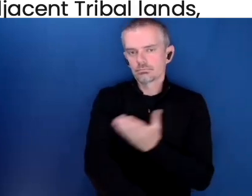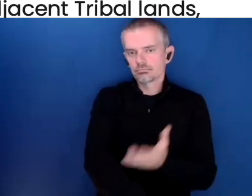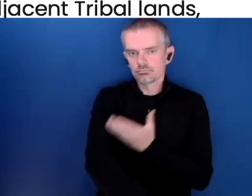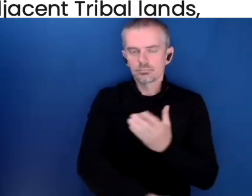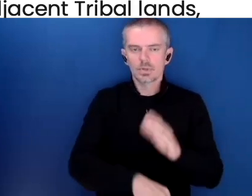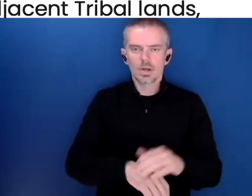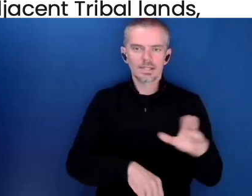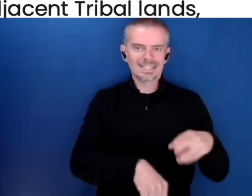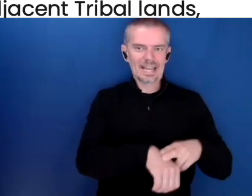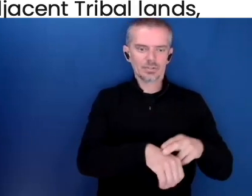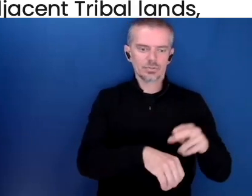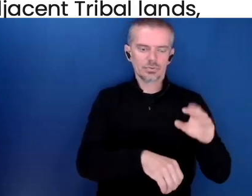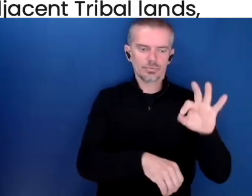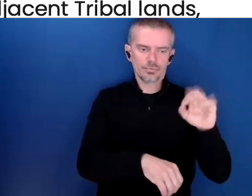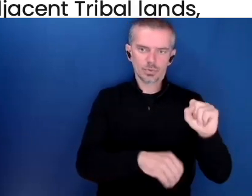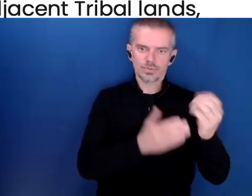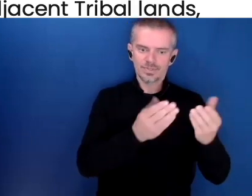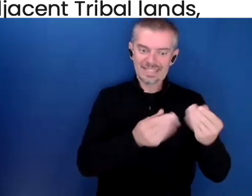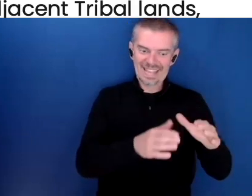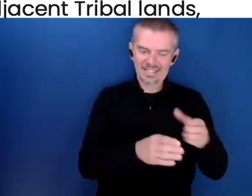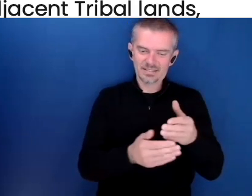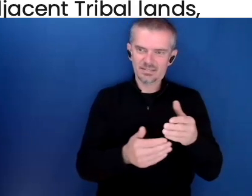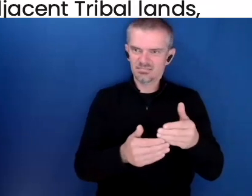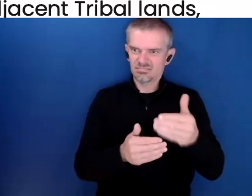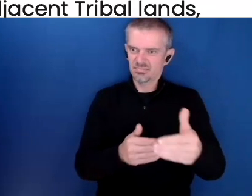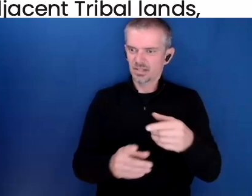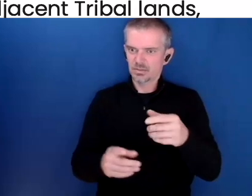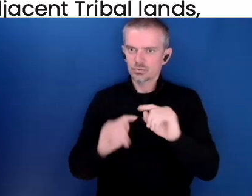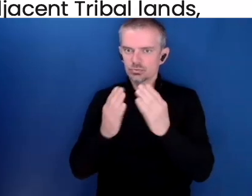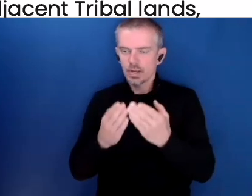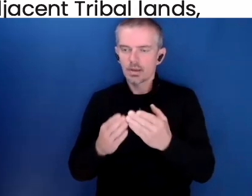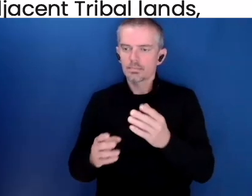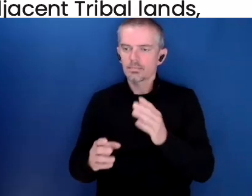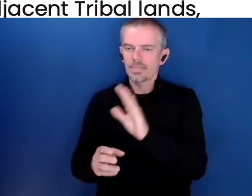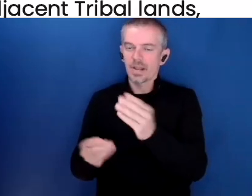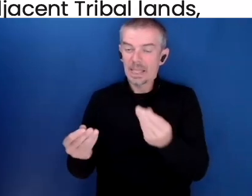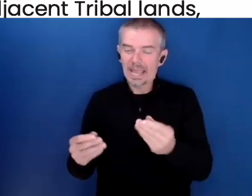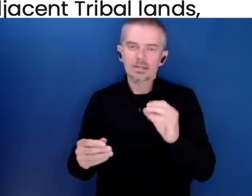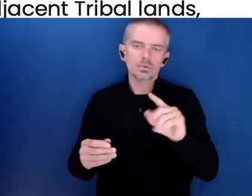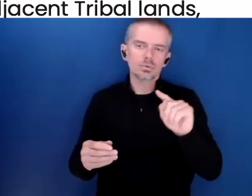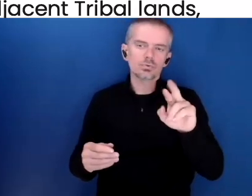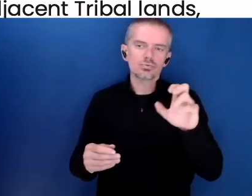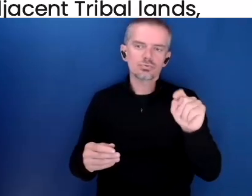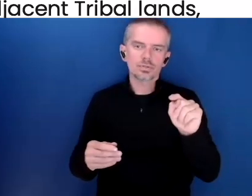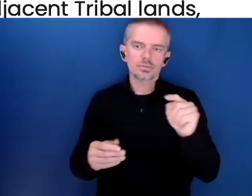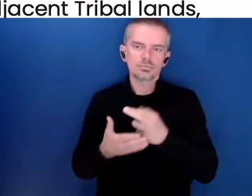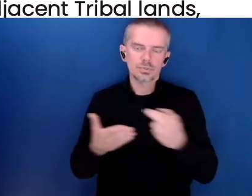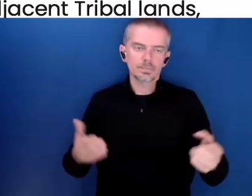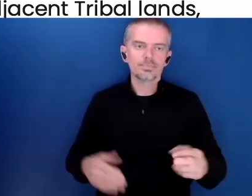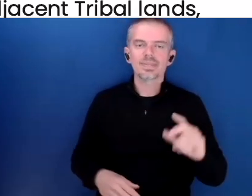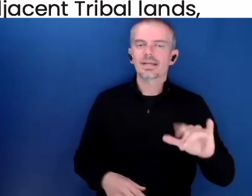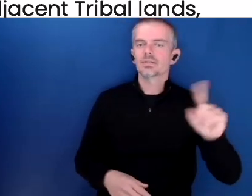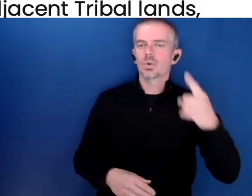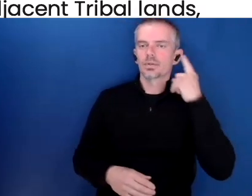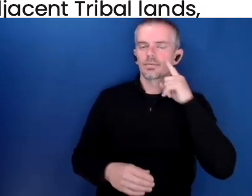that border or are adjacent to tribal trust lands or trust resources. These agreements can only be used to implement activities